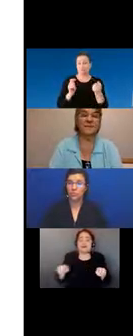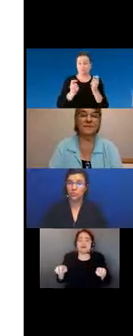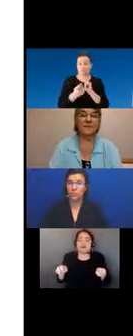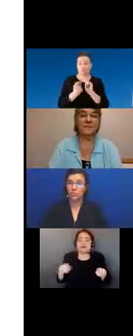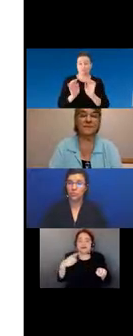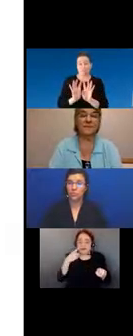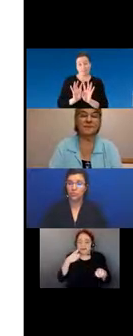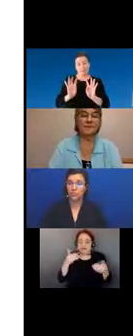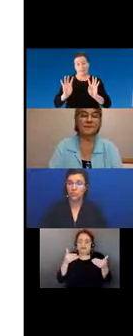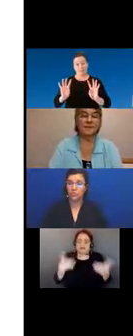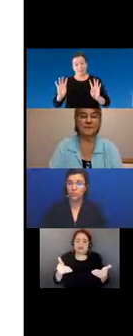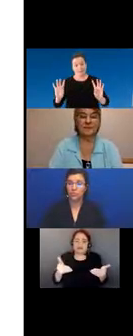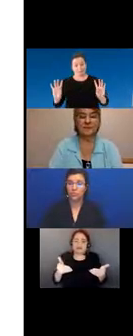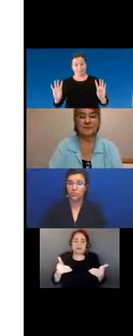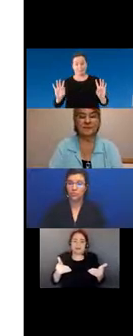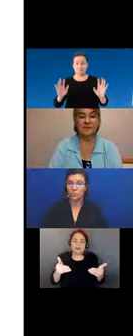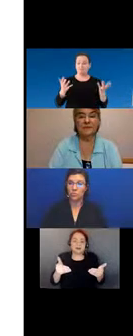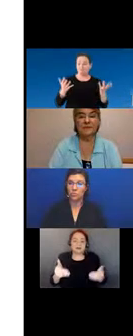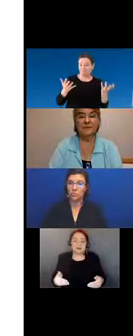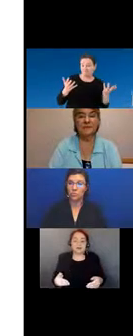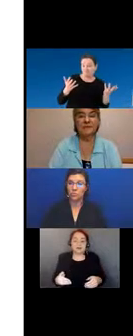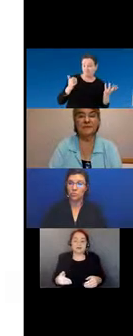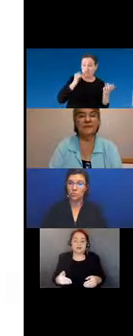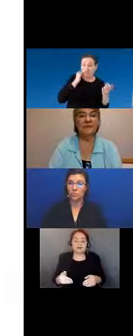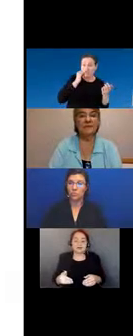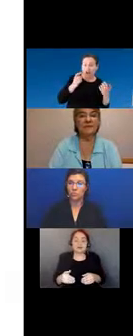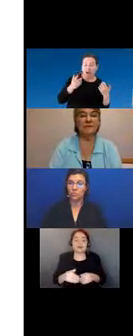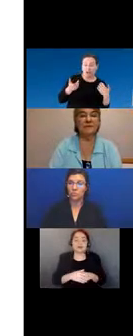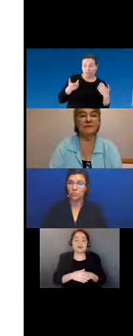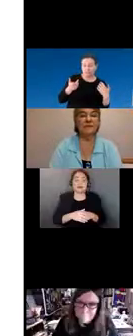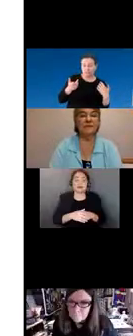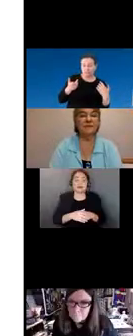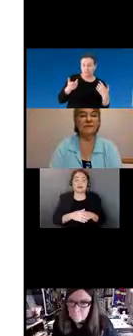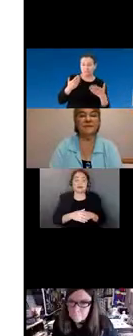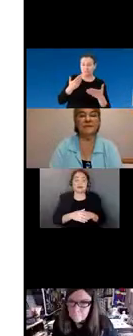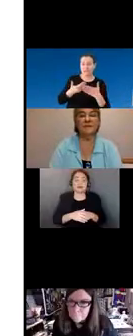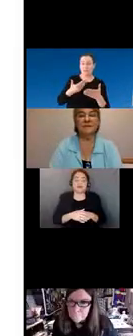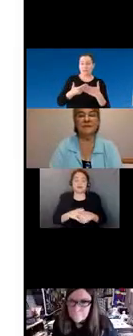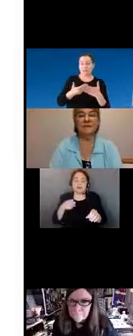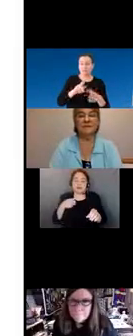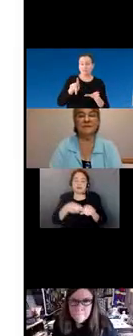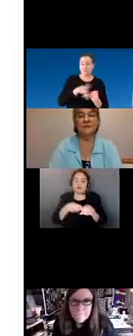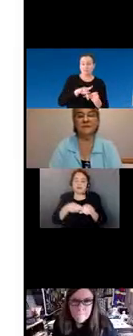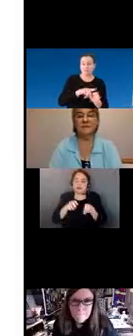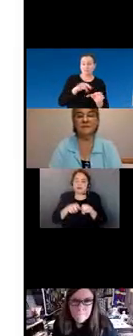you just promote the panelists, the participants to the